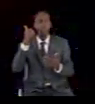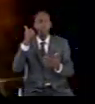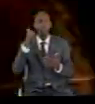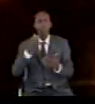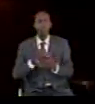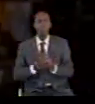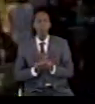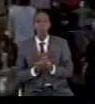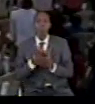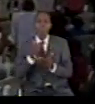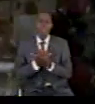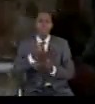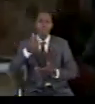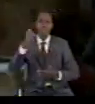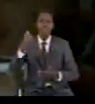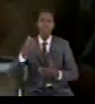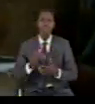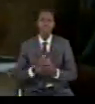amen